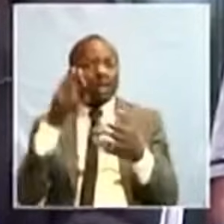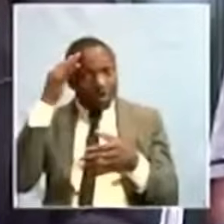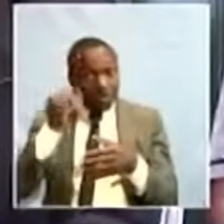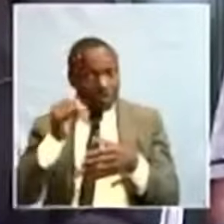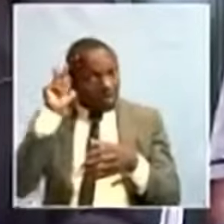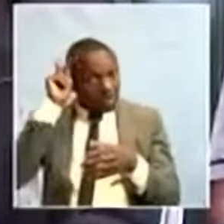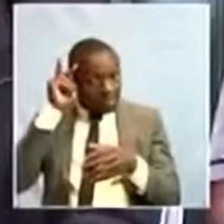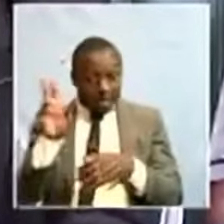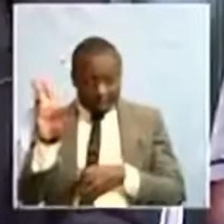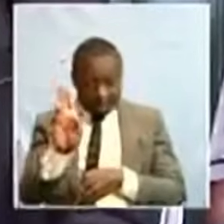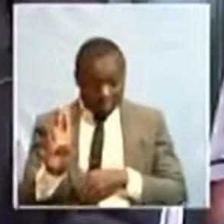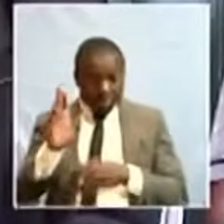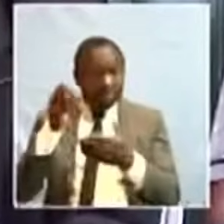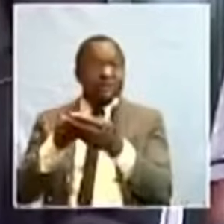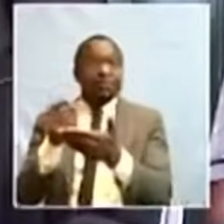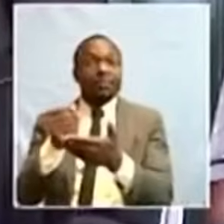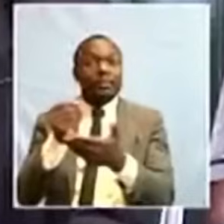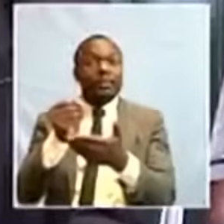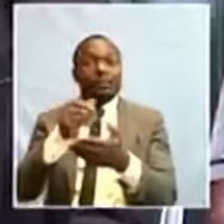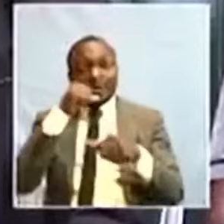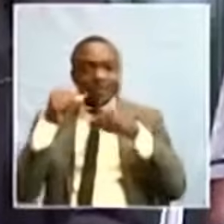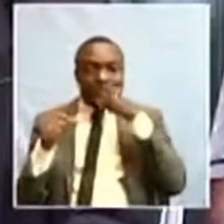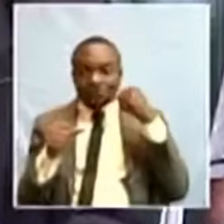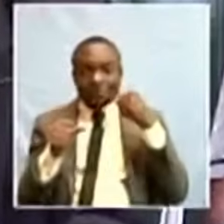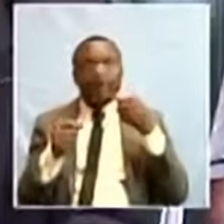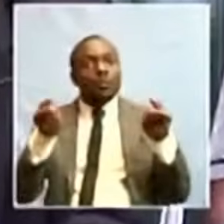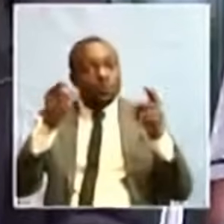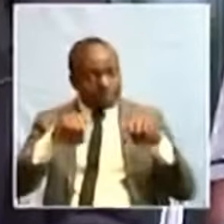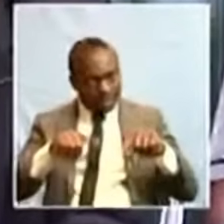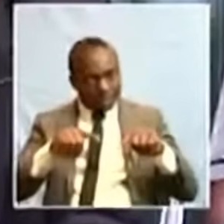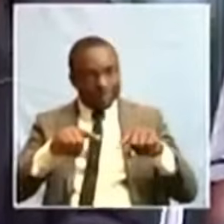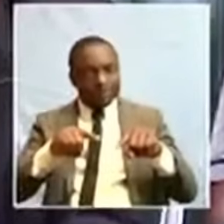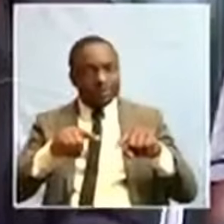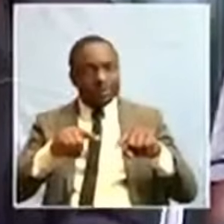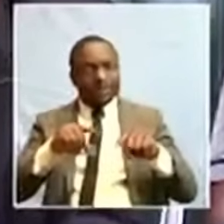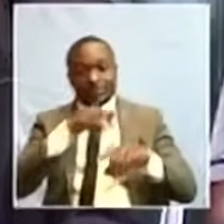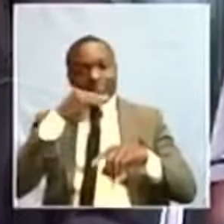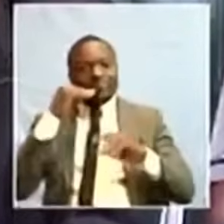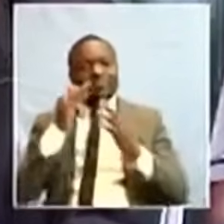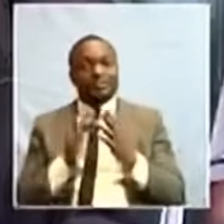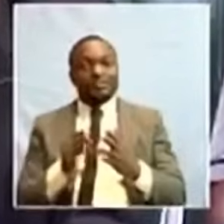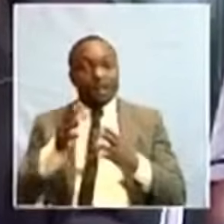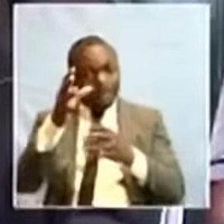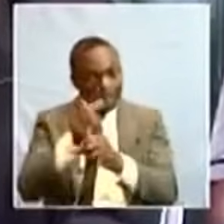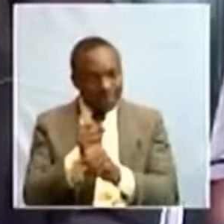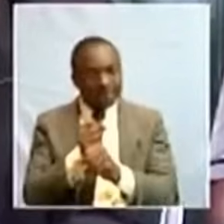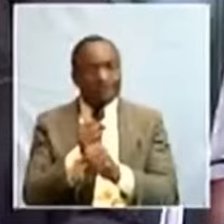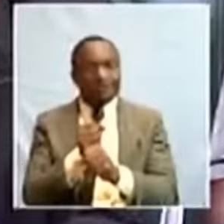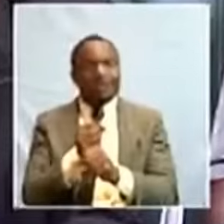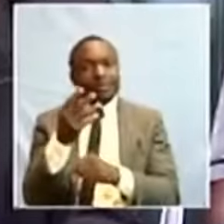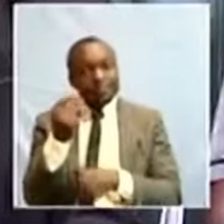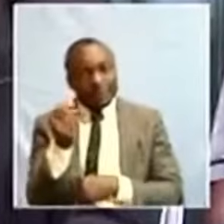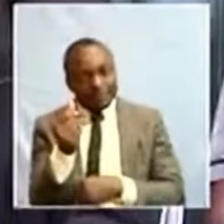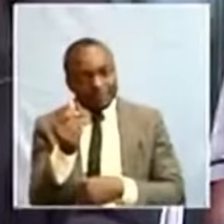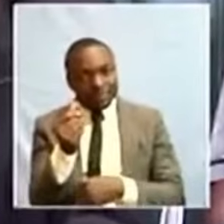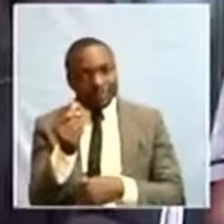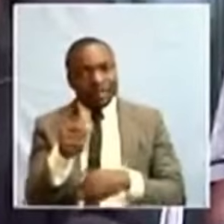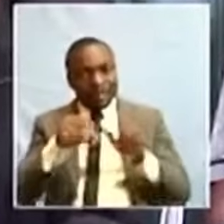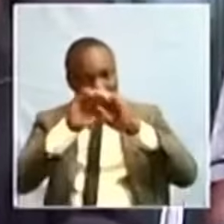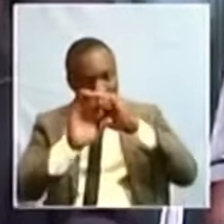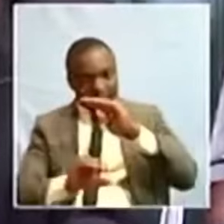is to use this money for agriculture. So when are our farmers receiving the monies